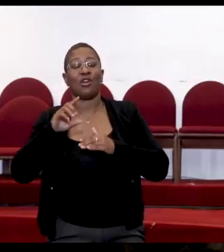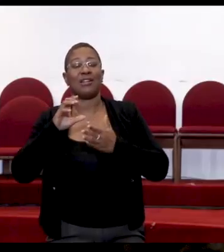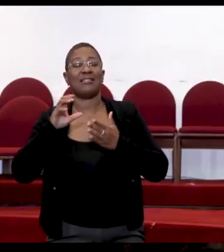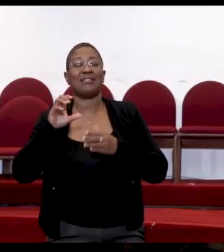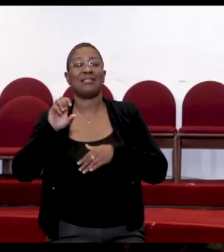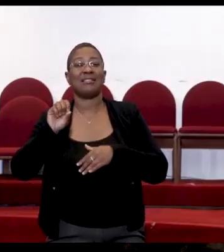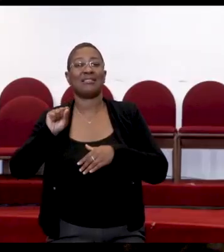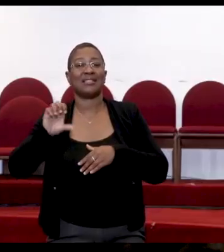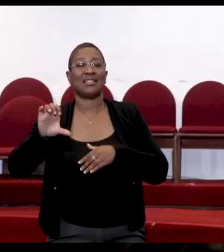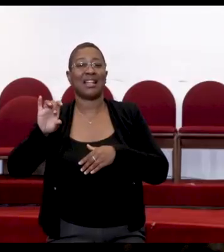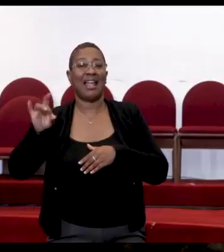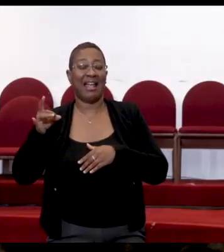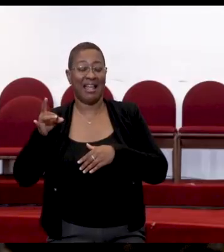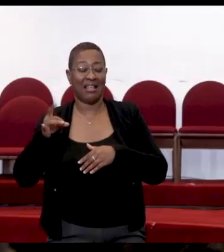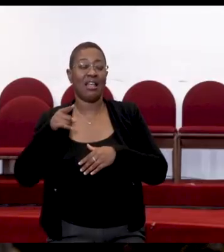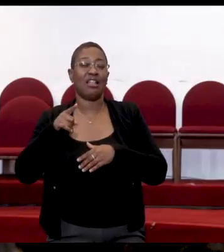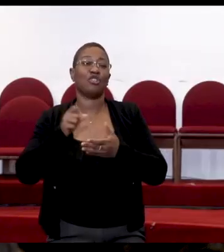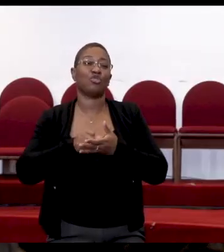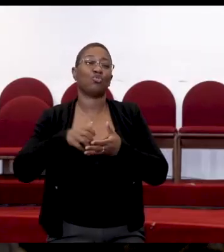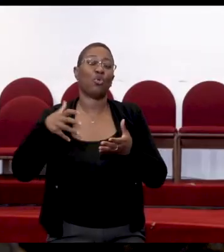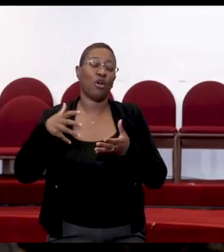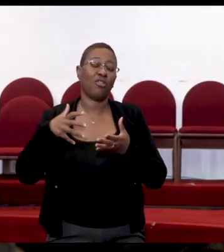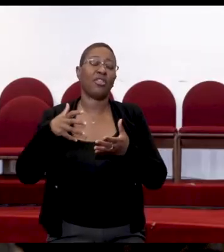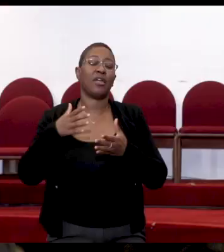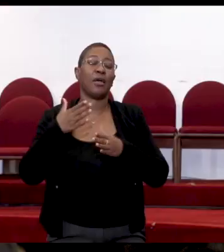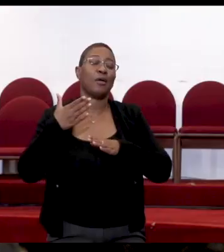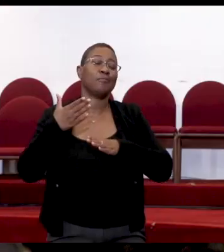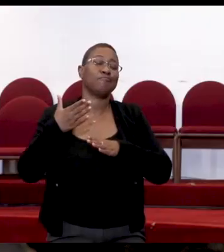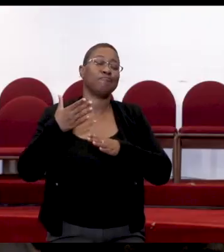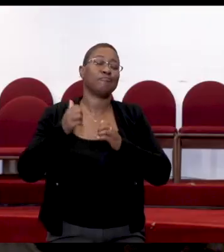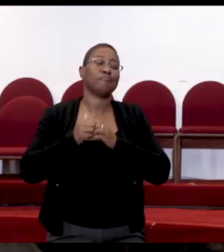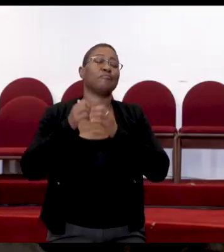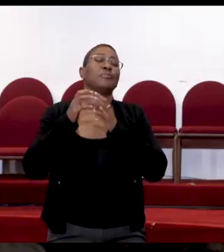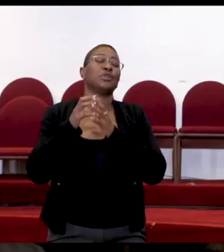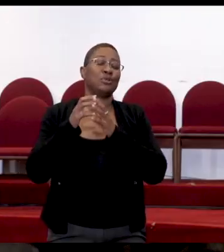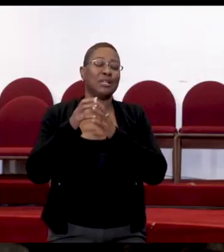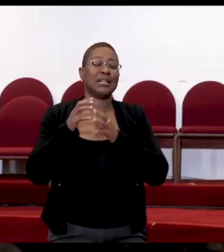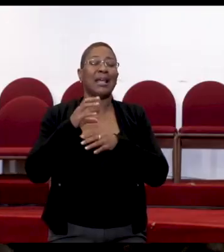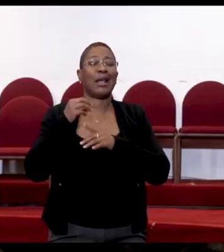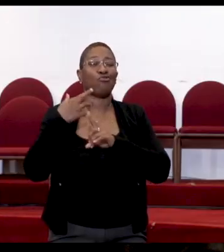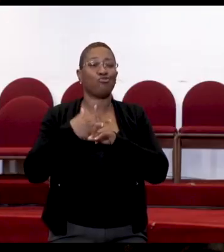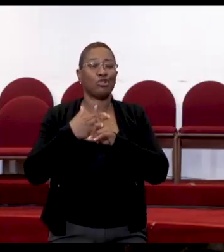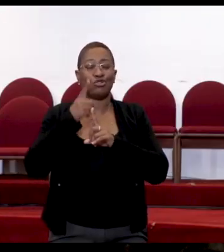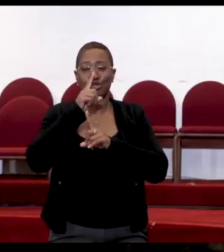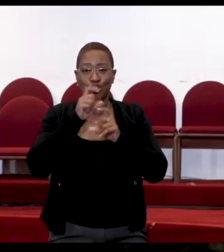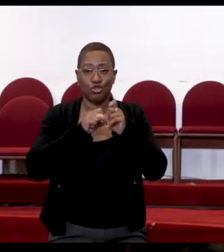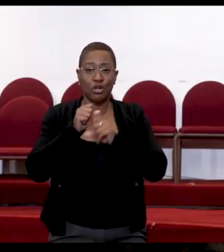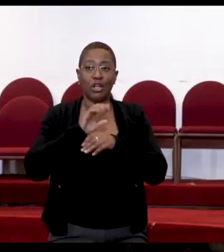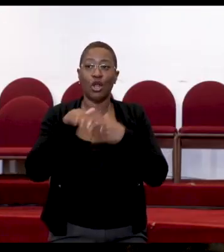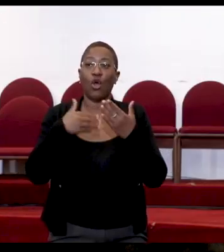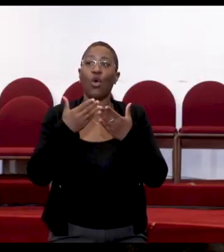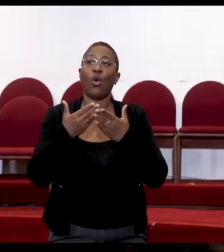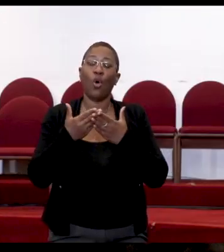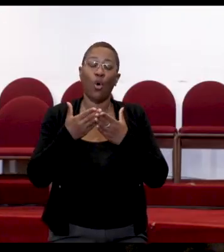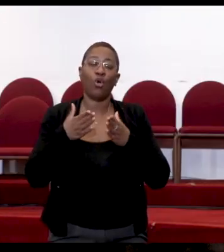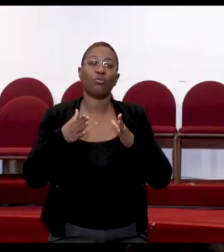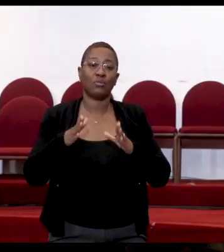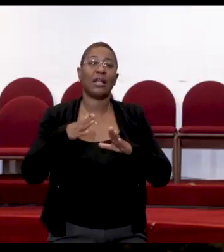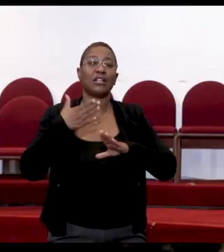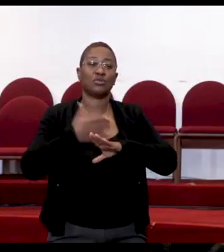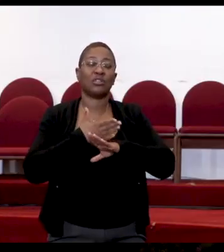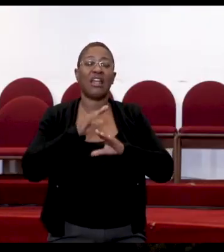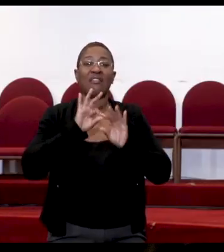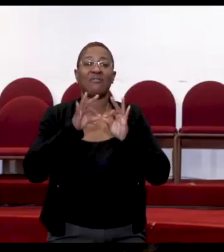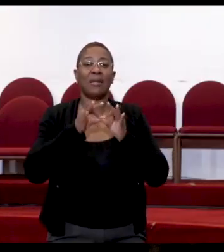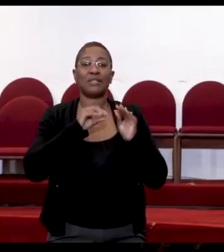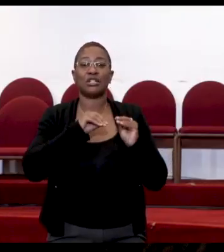building strategy. This is a home ownership affordable strategy, and then a rental strategy as well too. The whole block's been renovated. Families are moving